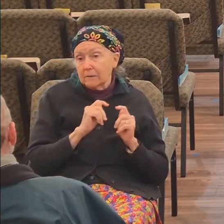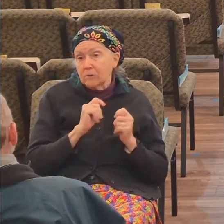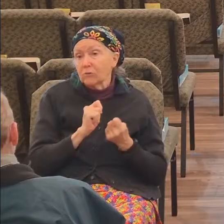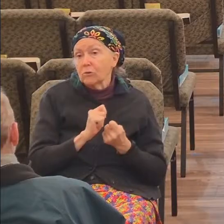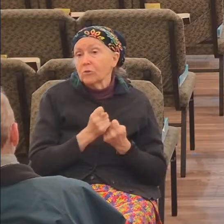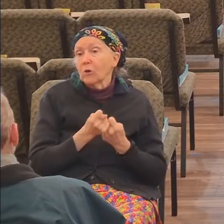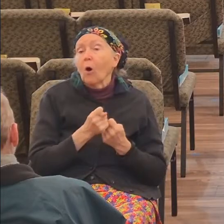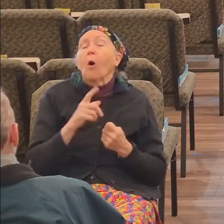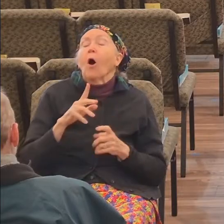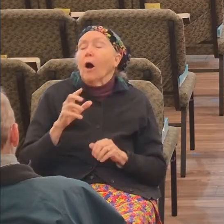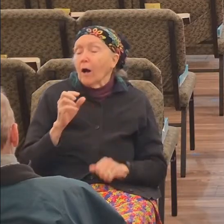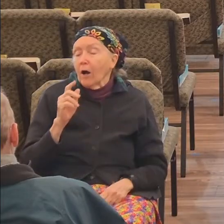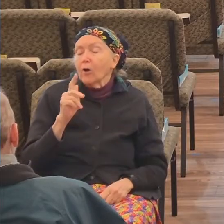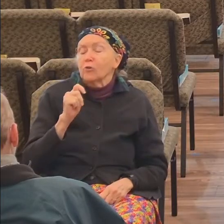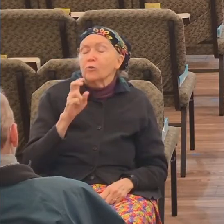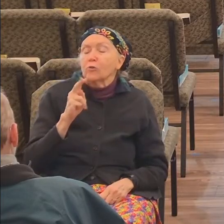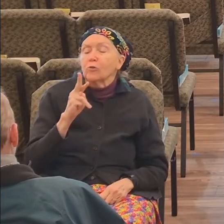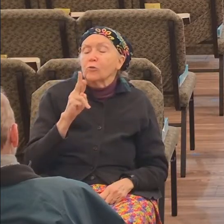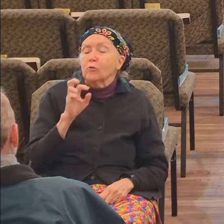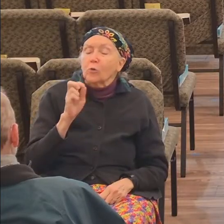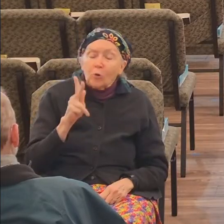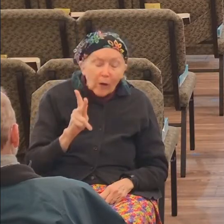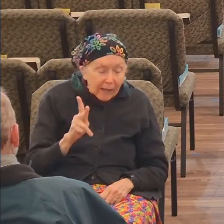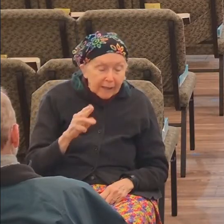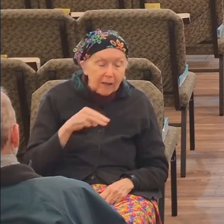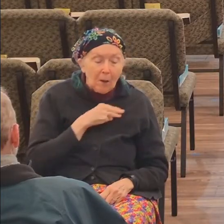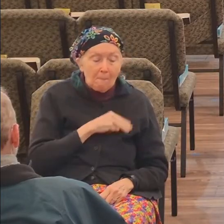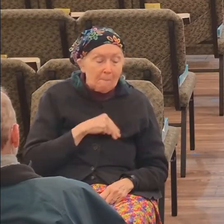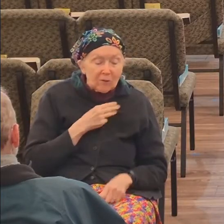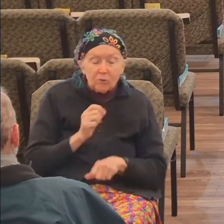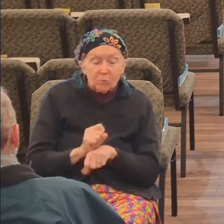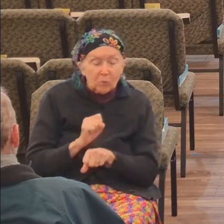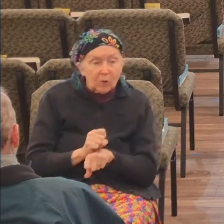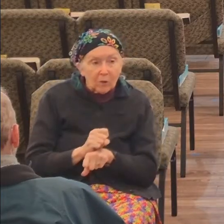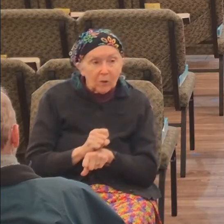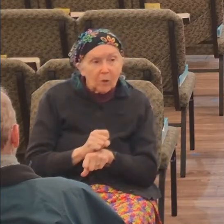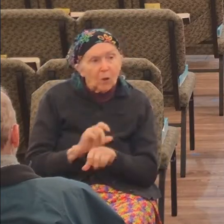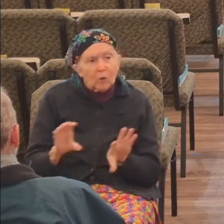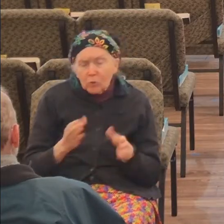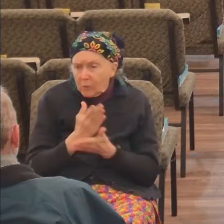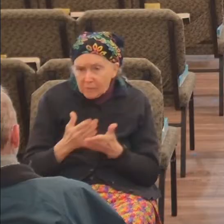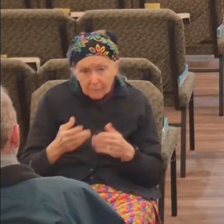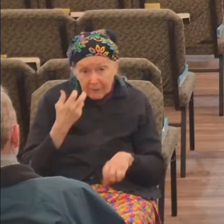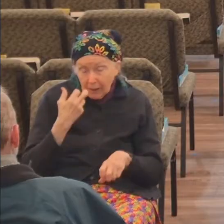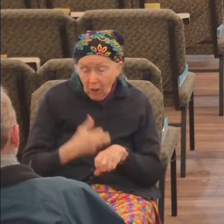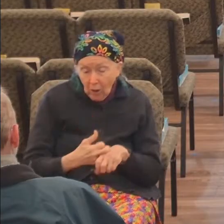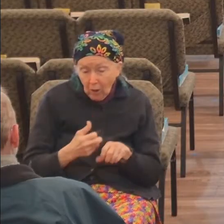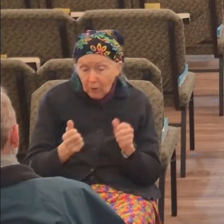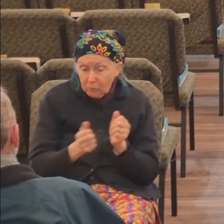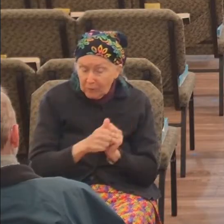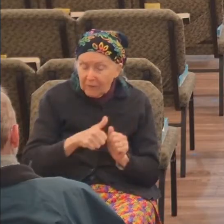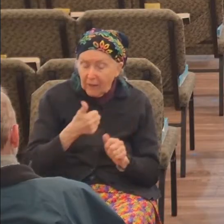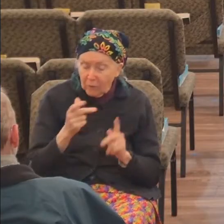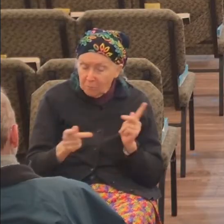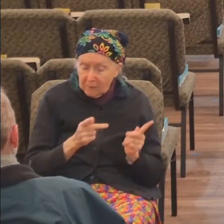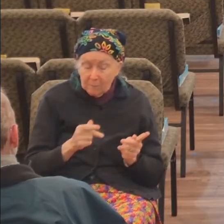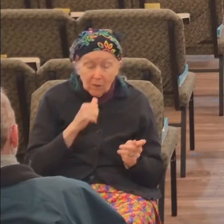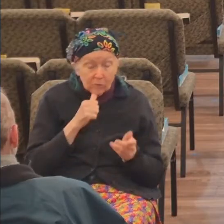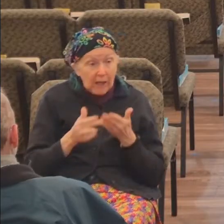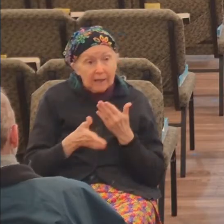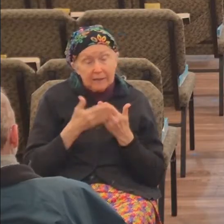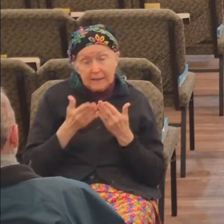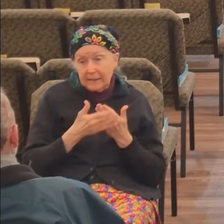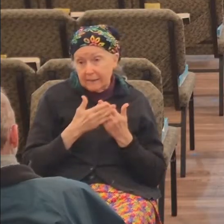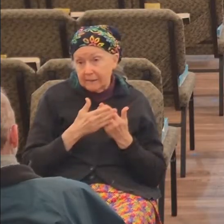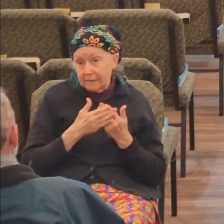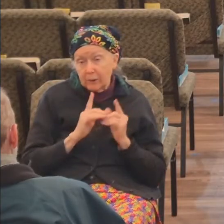did something hard, served alongside other people where it wasn't easy, right? Been on retreats